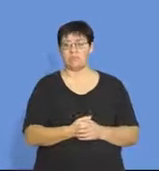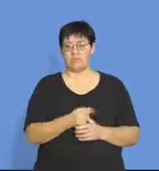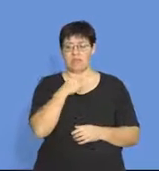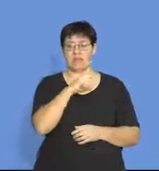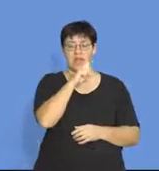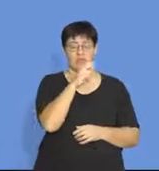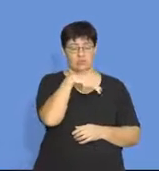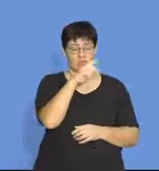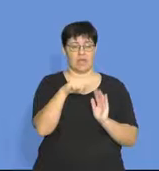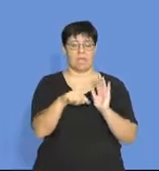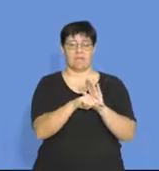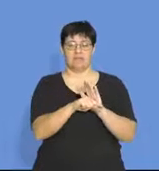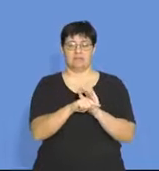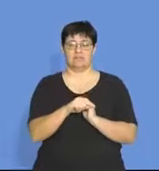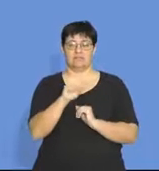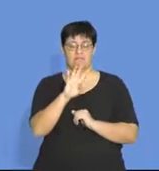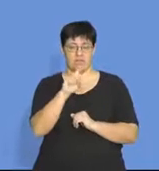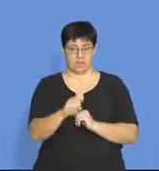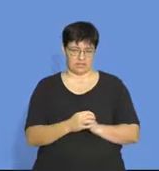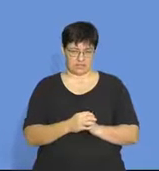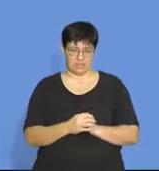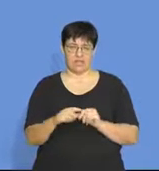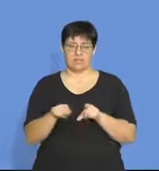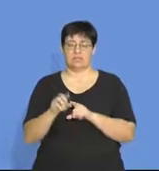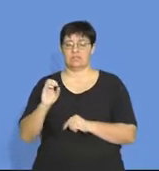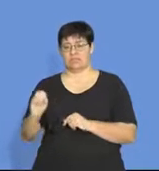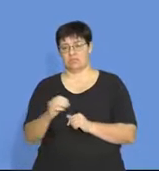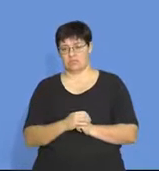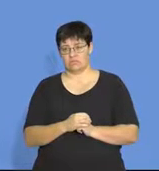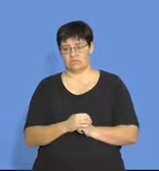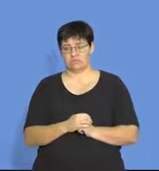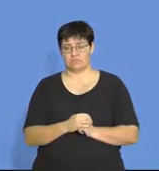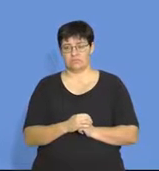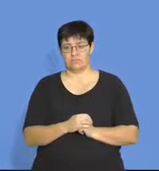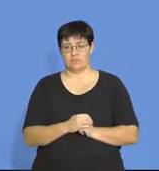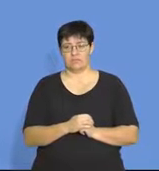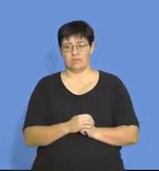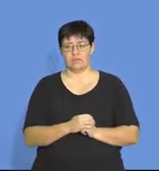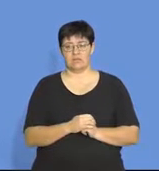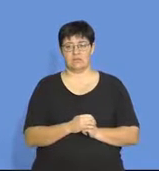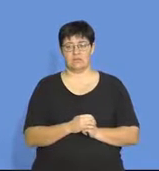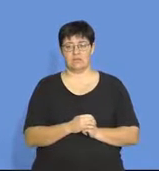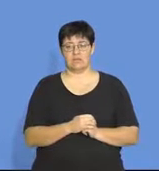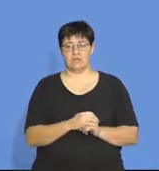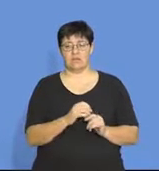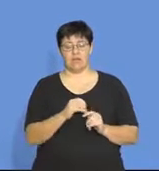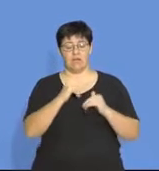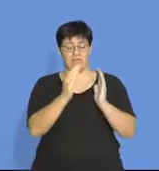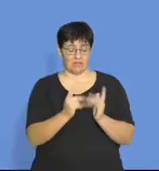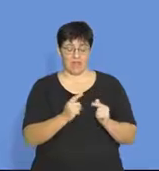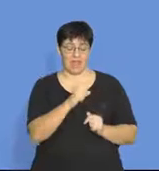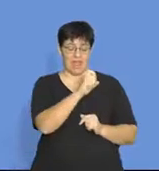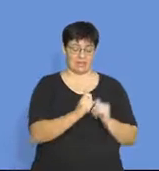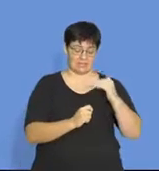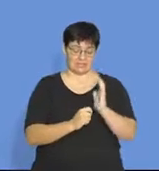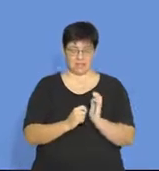So it becomes x squared minus 4x equal to 0. Take out a common factor, it